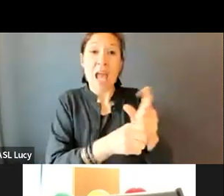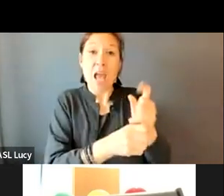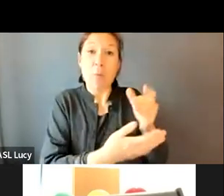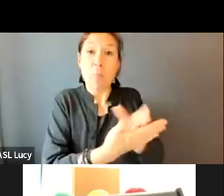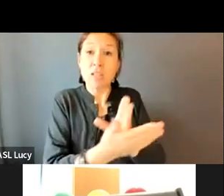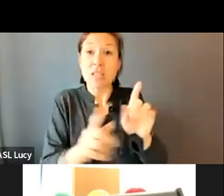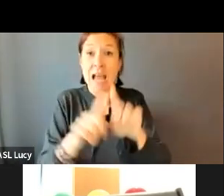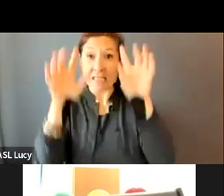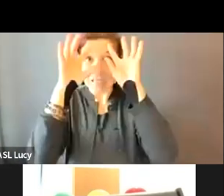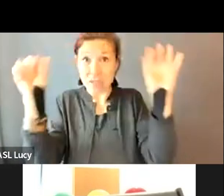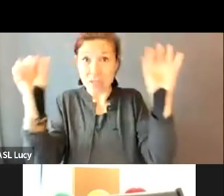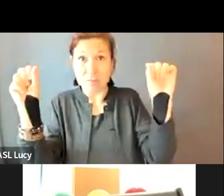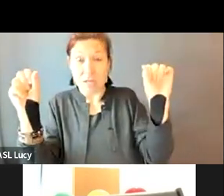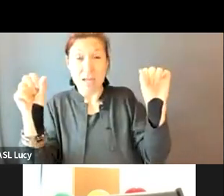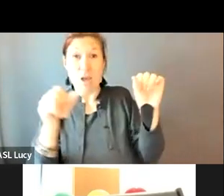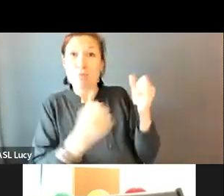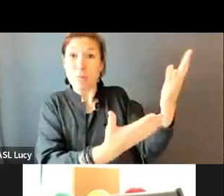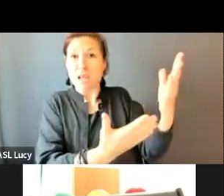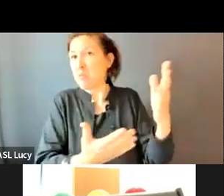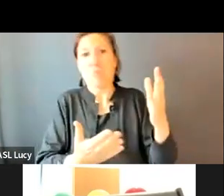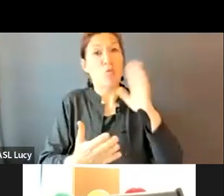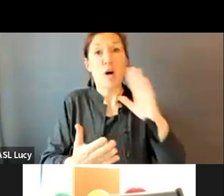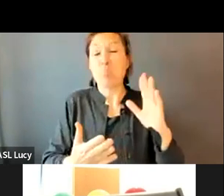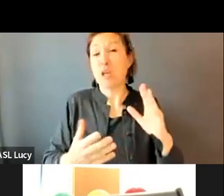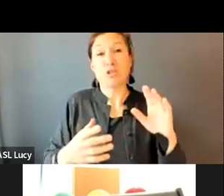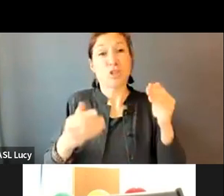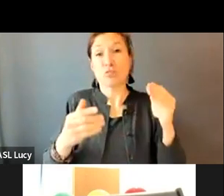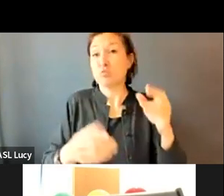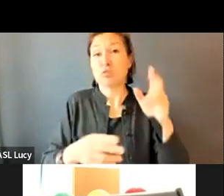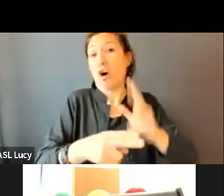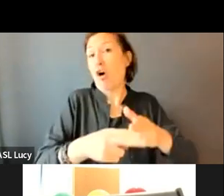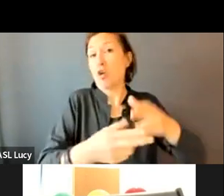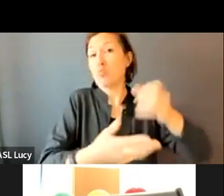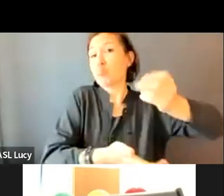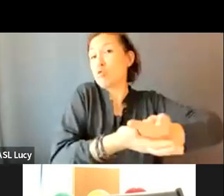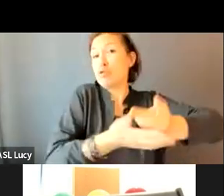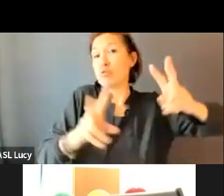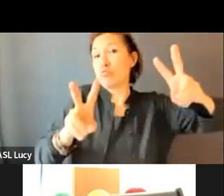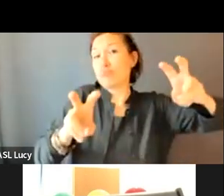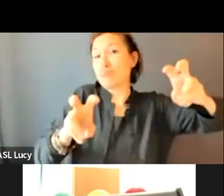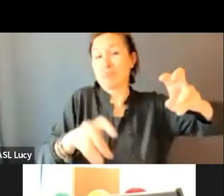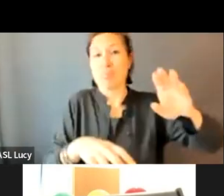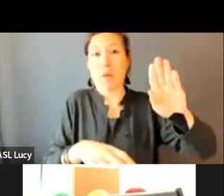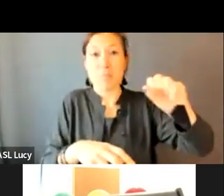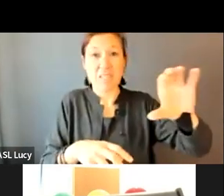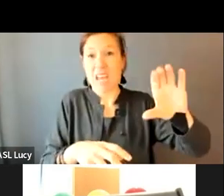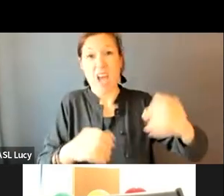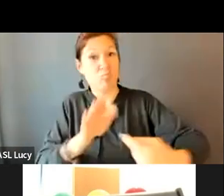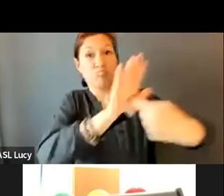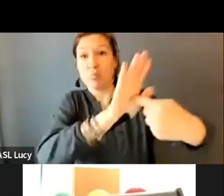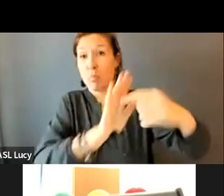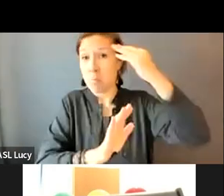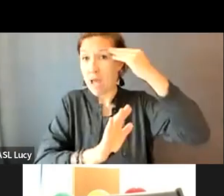superintendent will be deemed approved by the school committee and will be submitted by the superintendent to the mayor okay